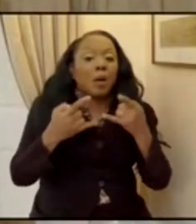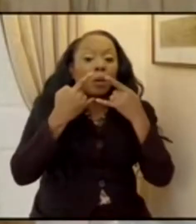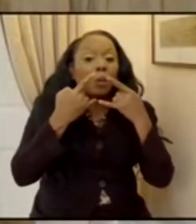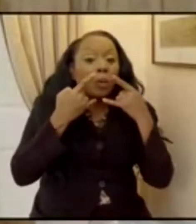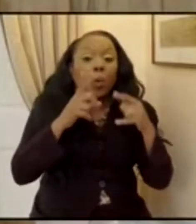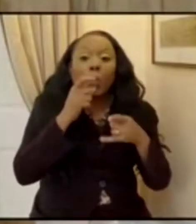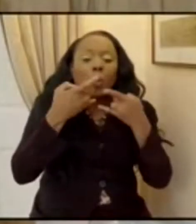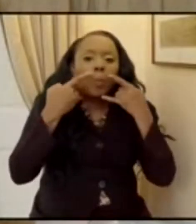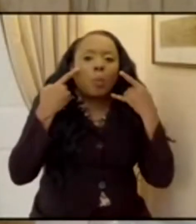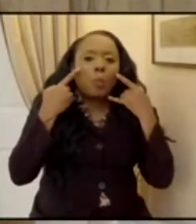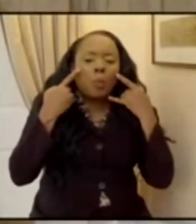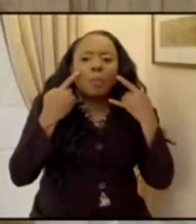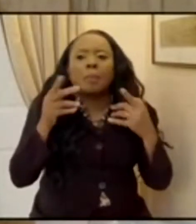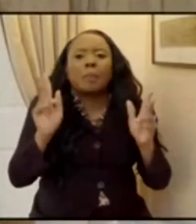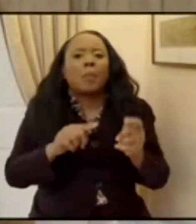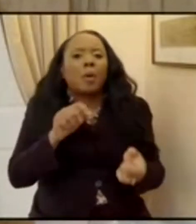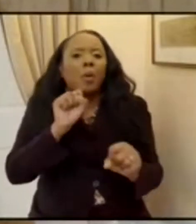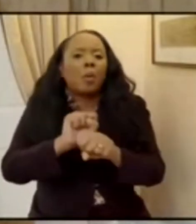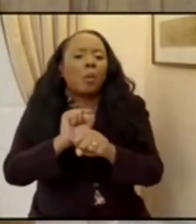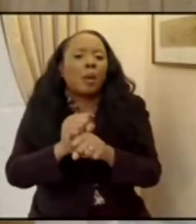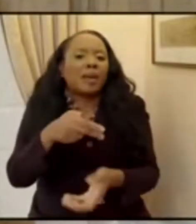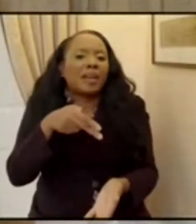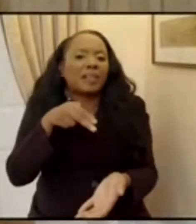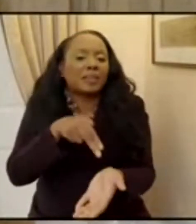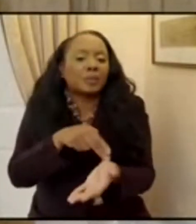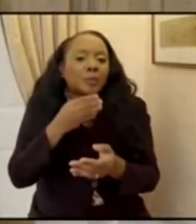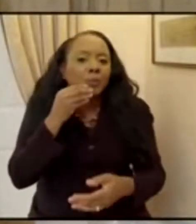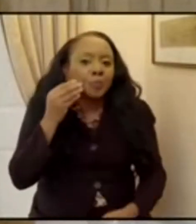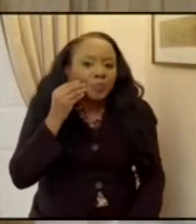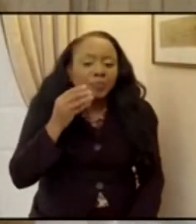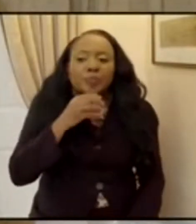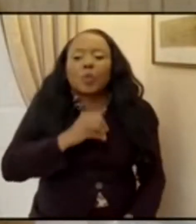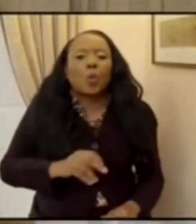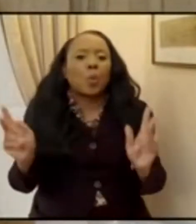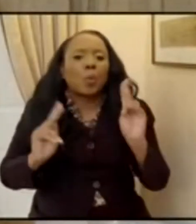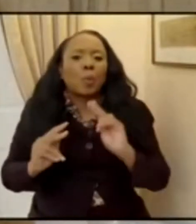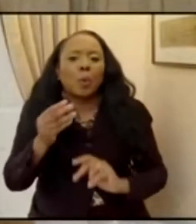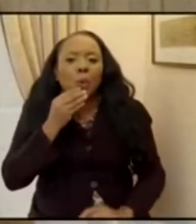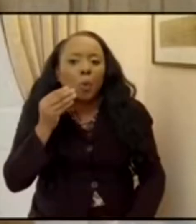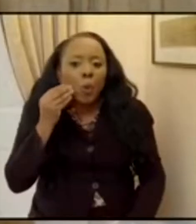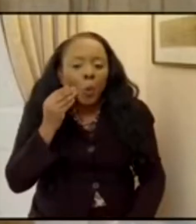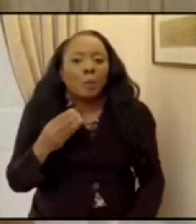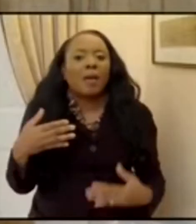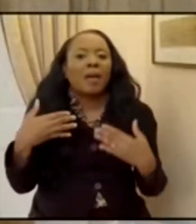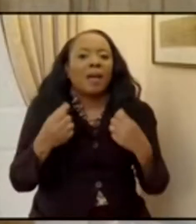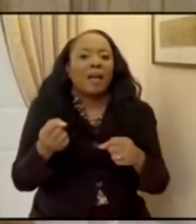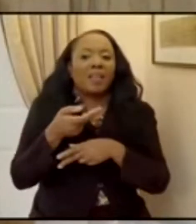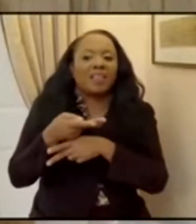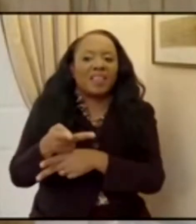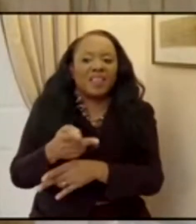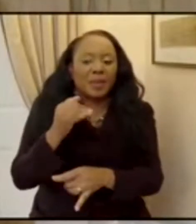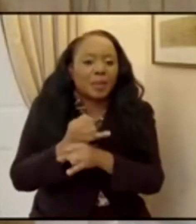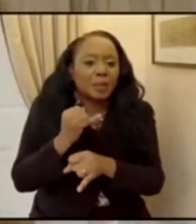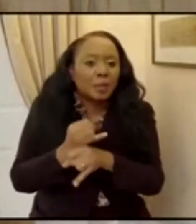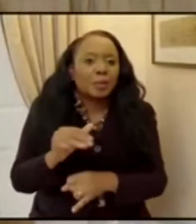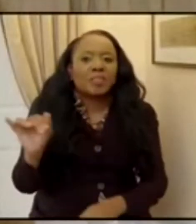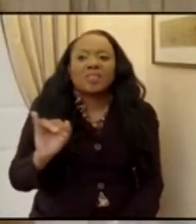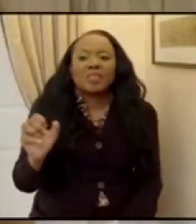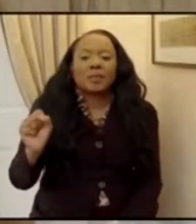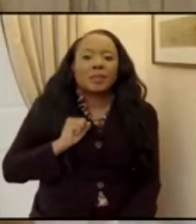homes, private hospitals and senior citizens' homes, persons in healthcare institutions, including